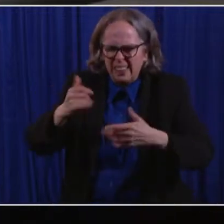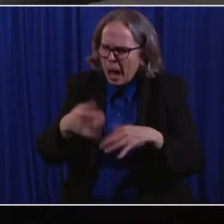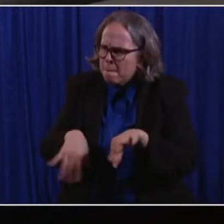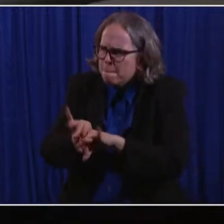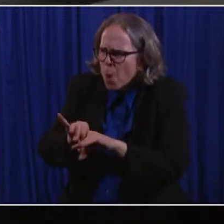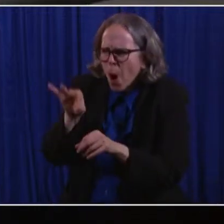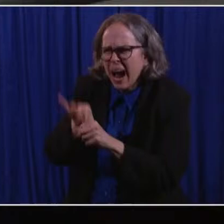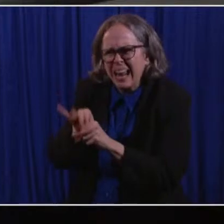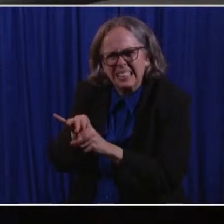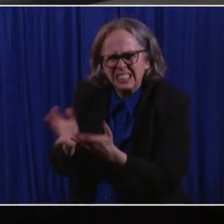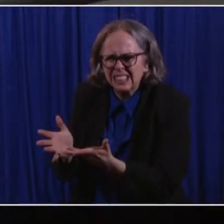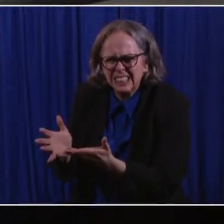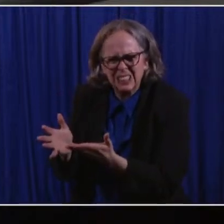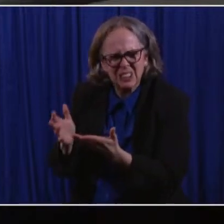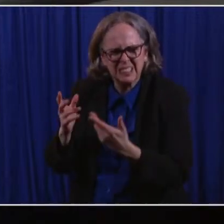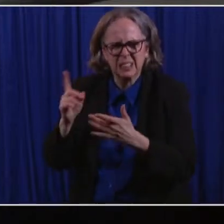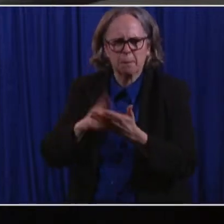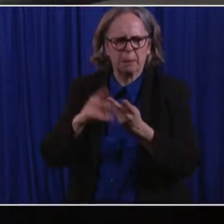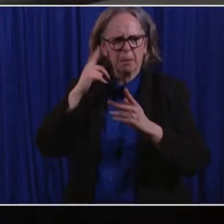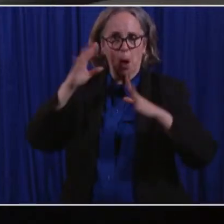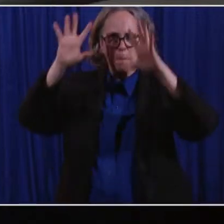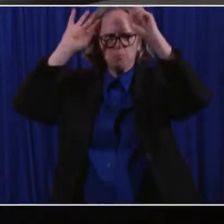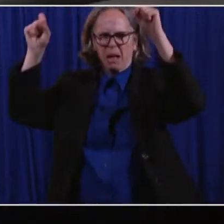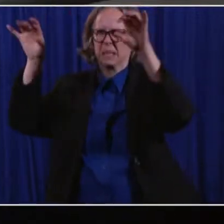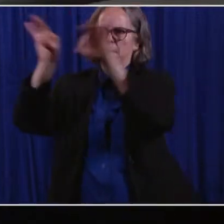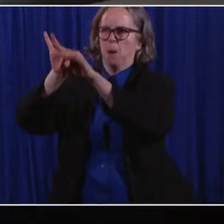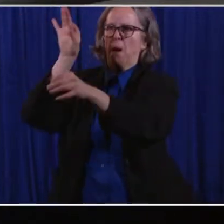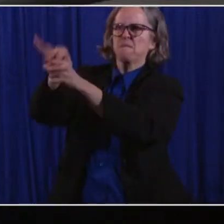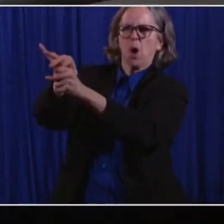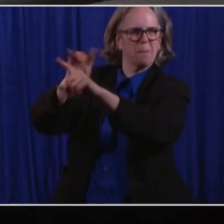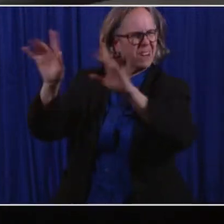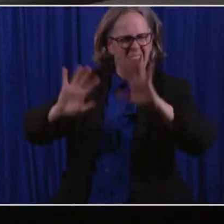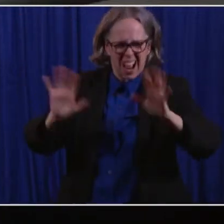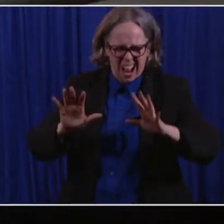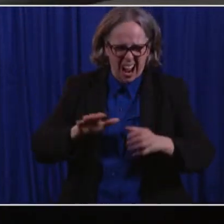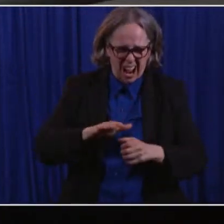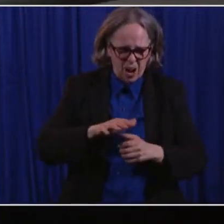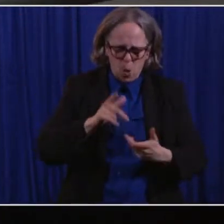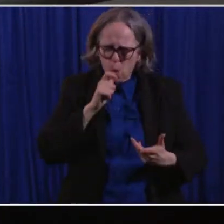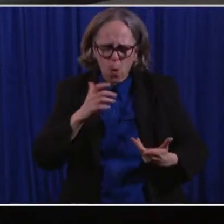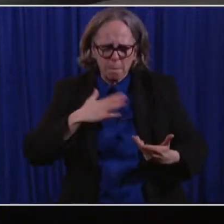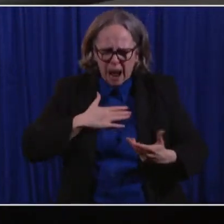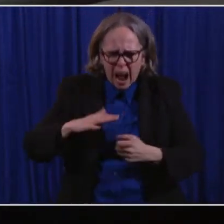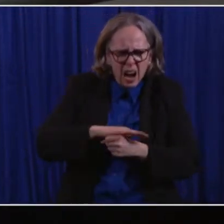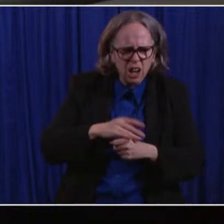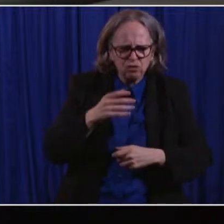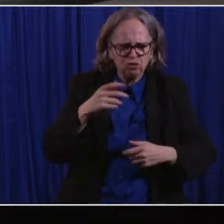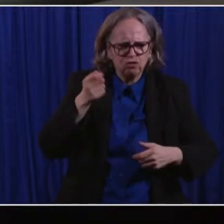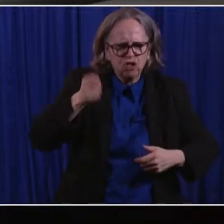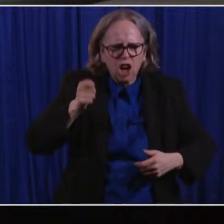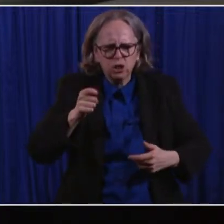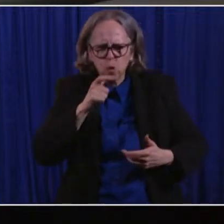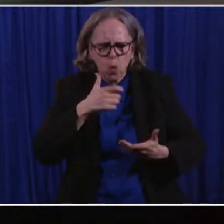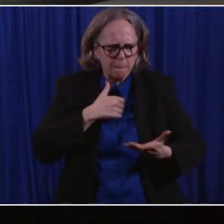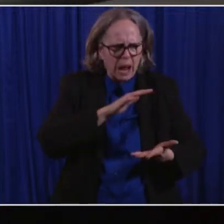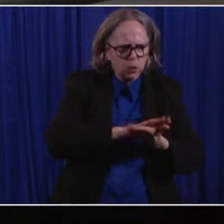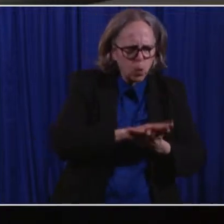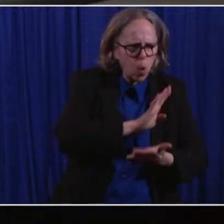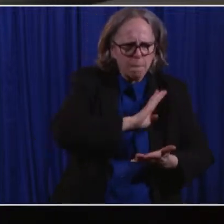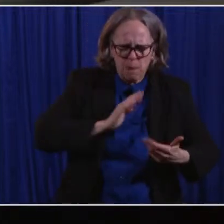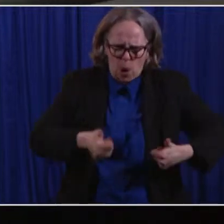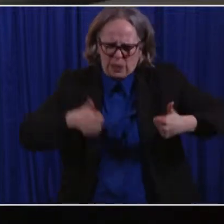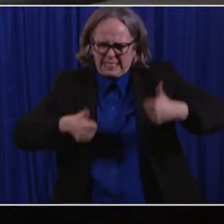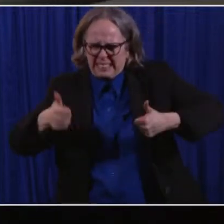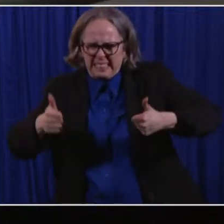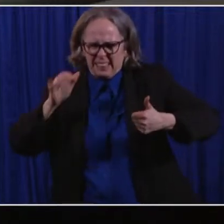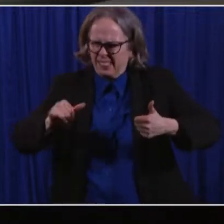for the courthouse and the schoolhouse and City Hall really matter just as much. So, yeah, that's what is the November 2nd general